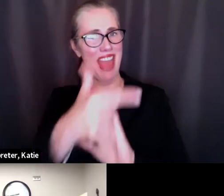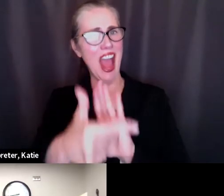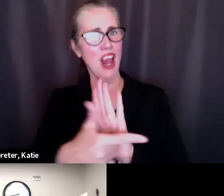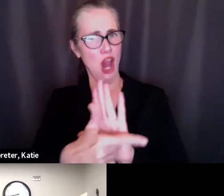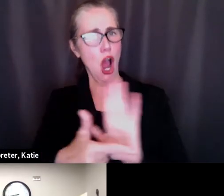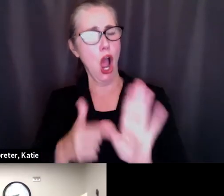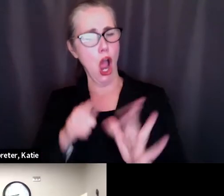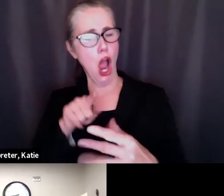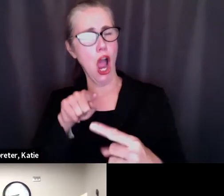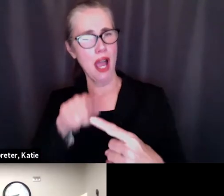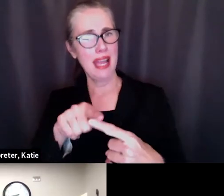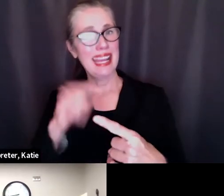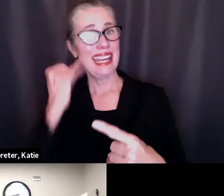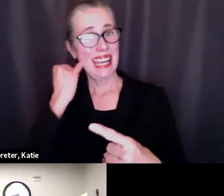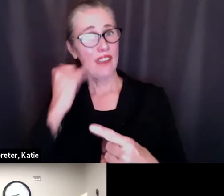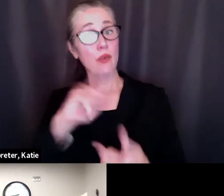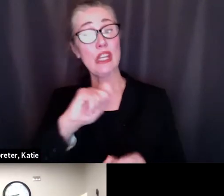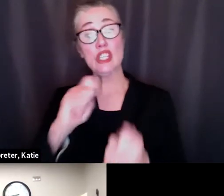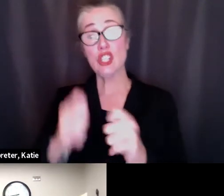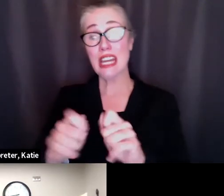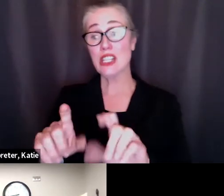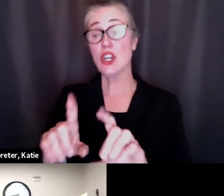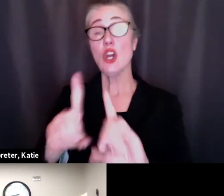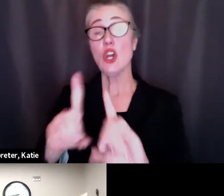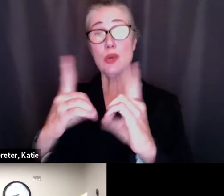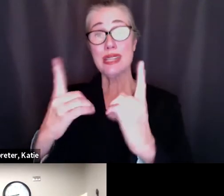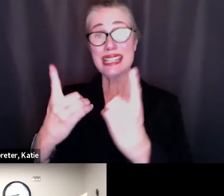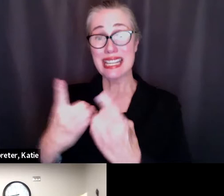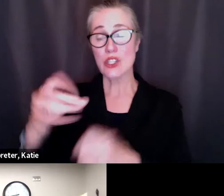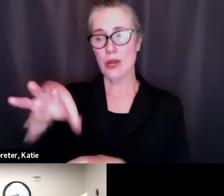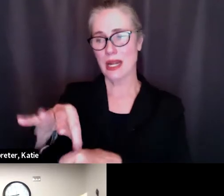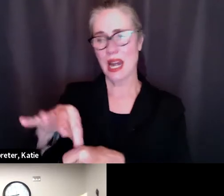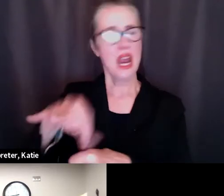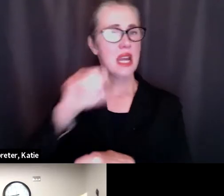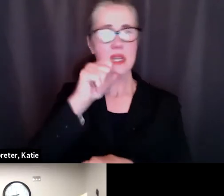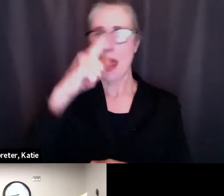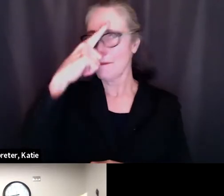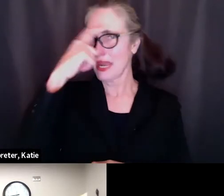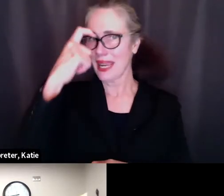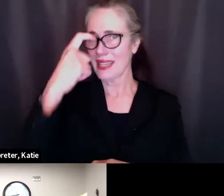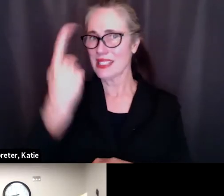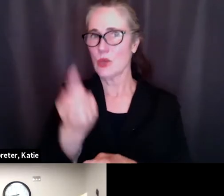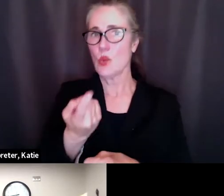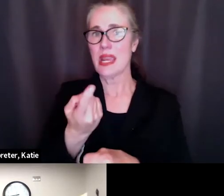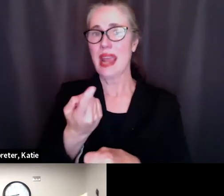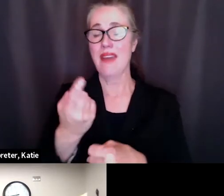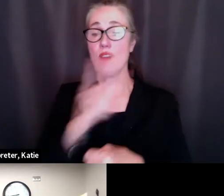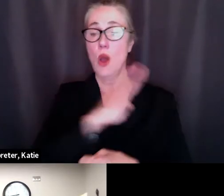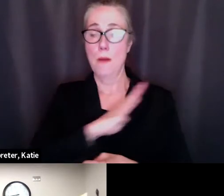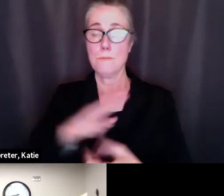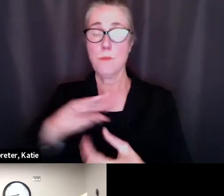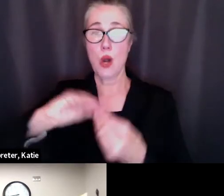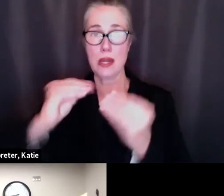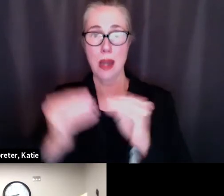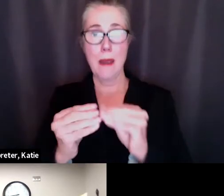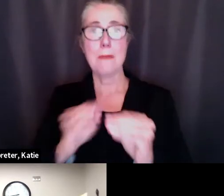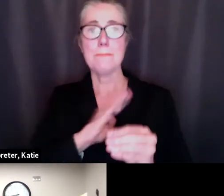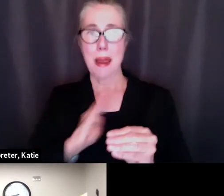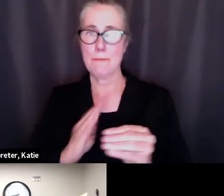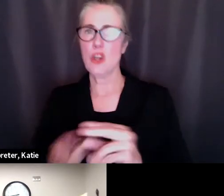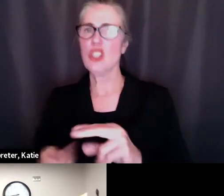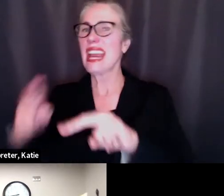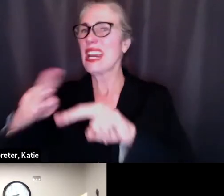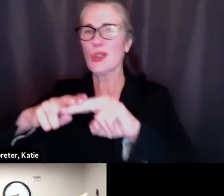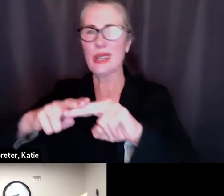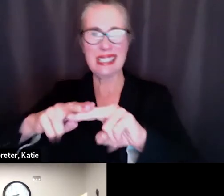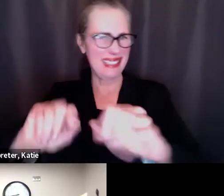district elections and not necessarily by increasing the number of board members that is absolutely the case